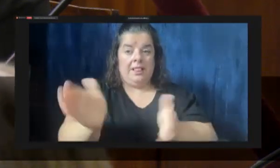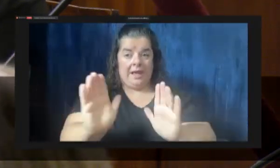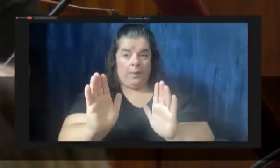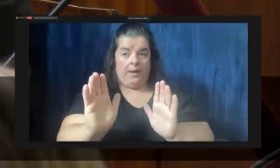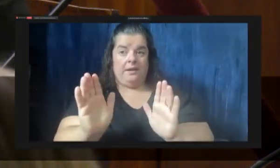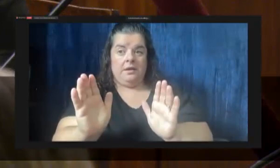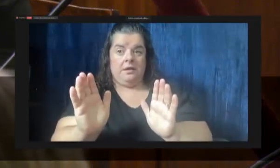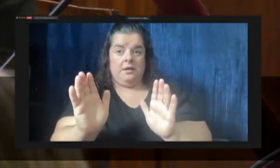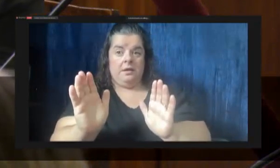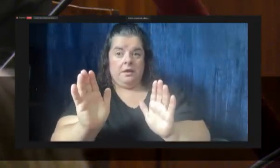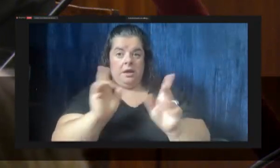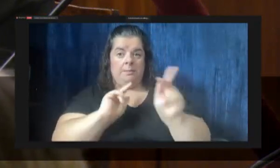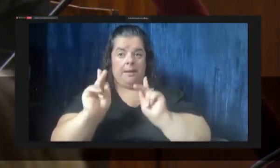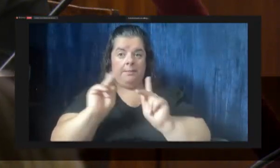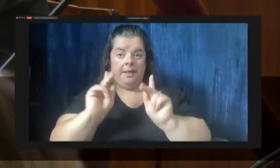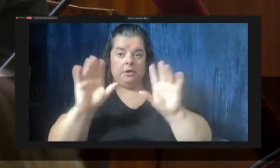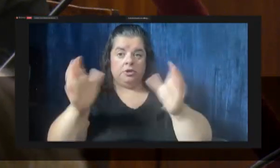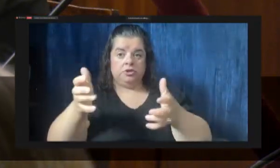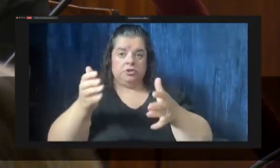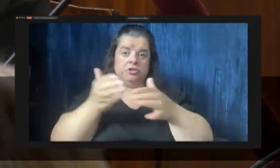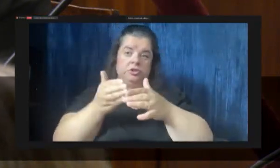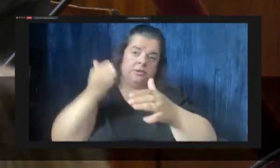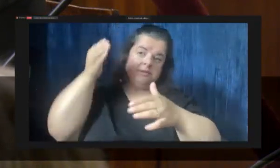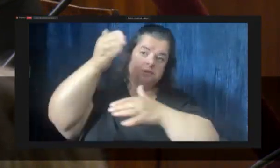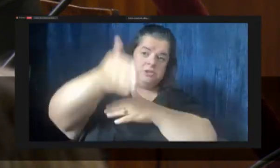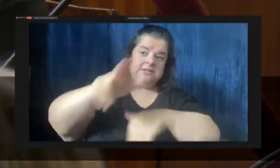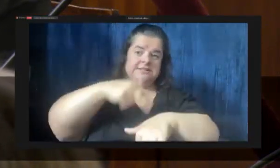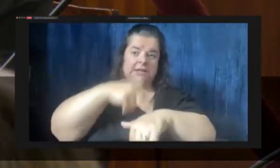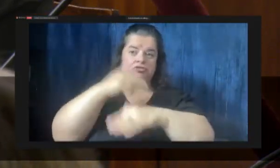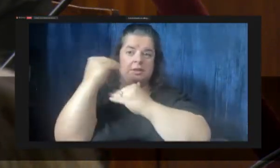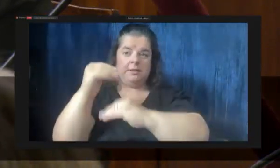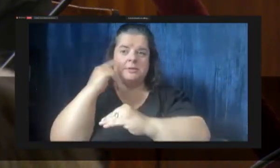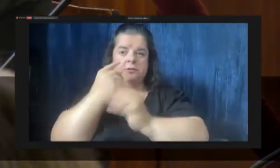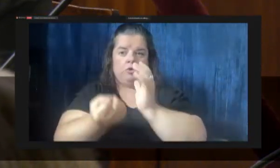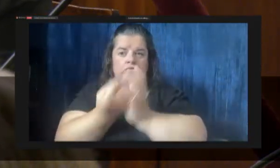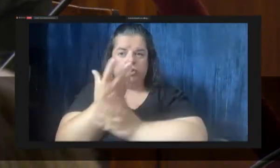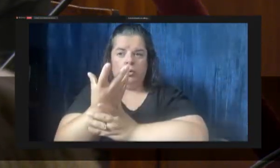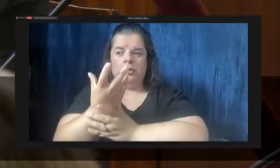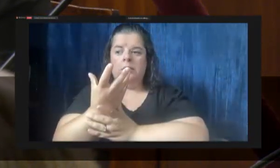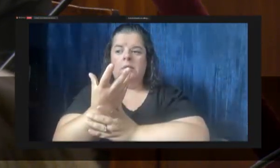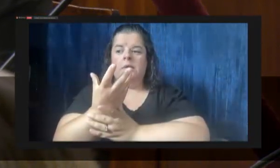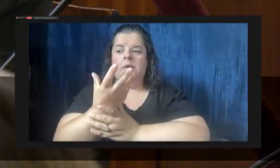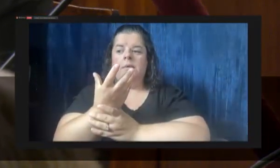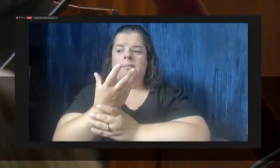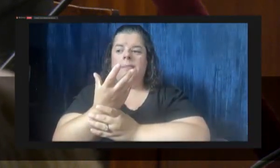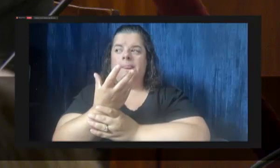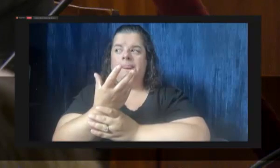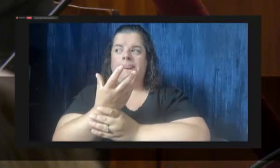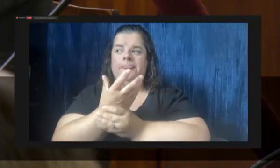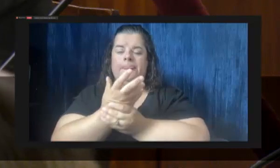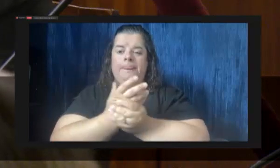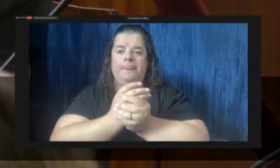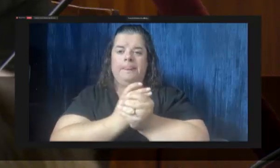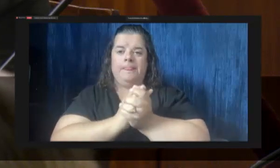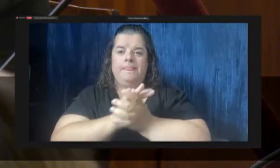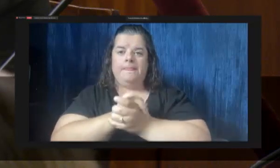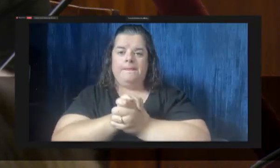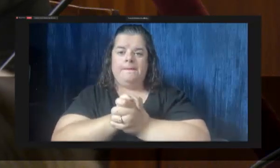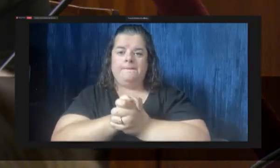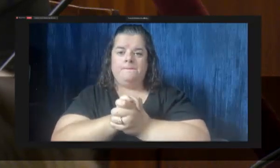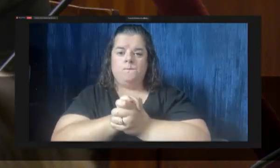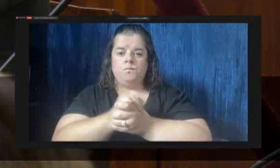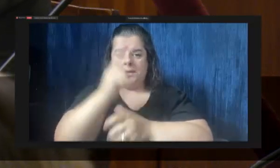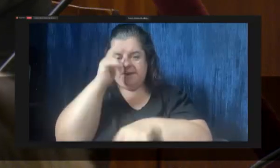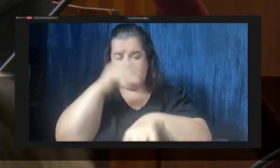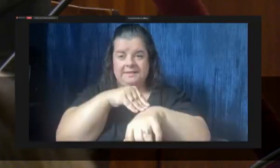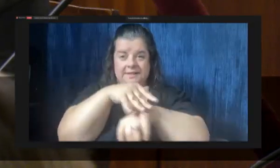a population to exceed sort of the natural limits of growth due to, you know, the unique impacts of